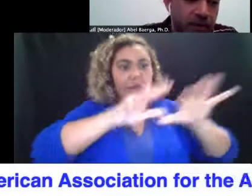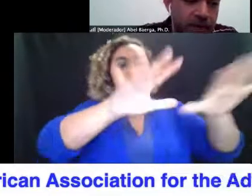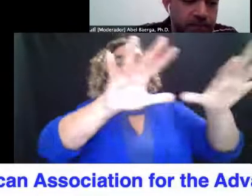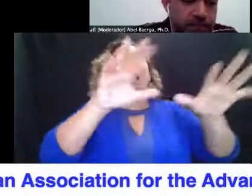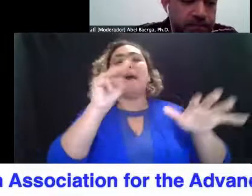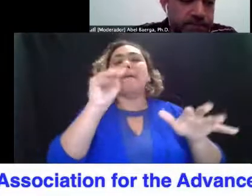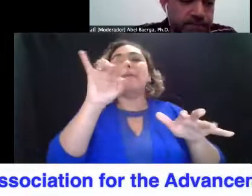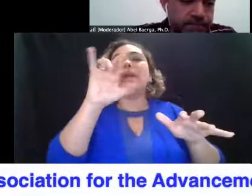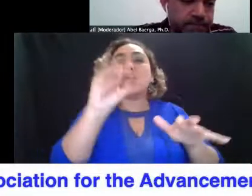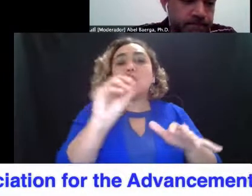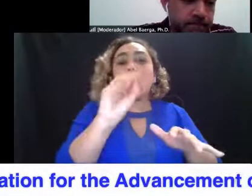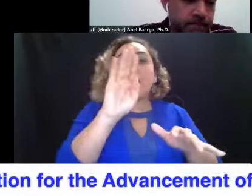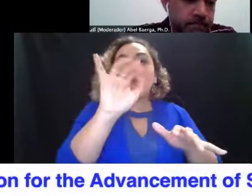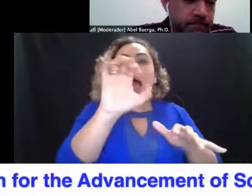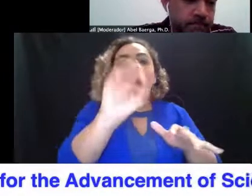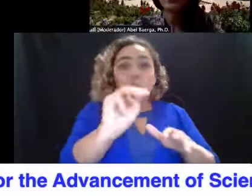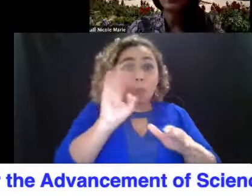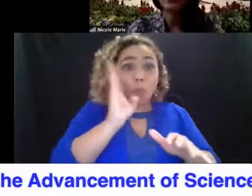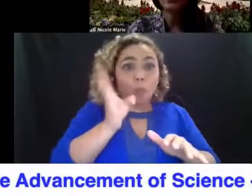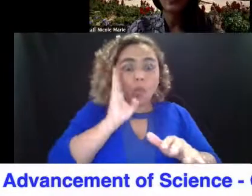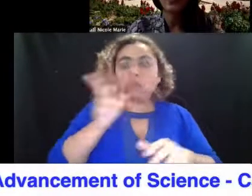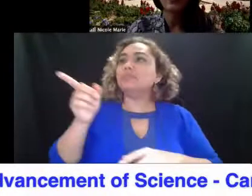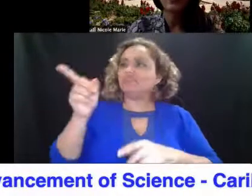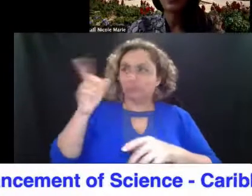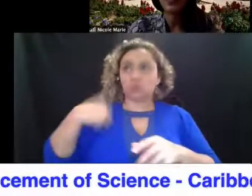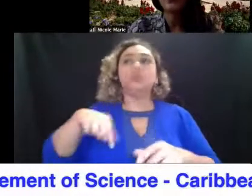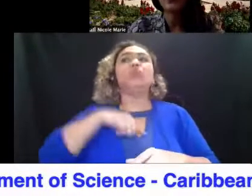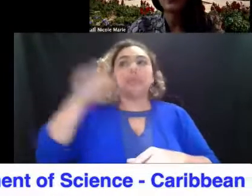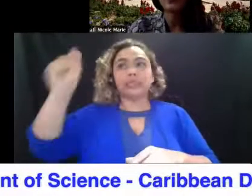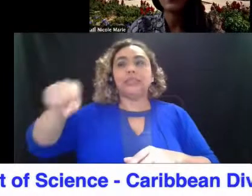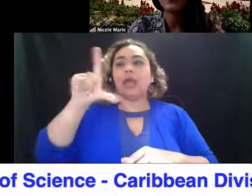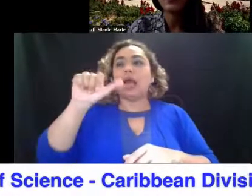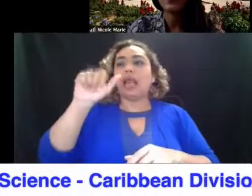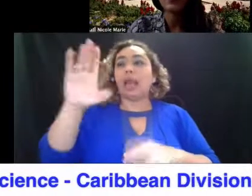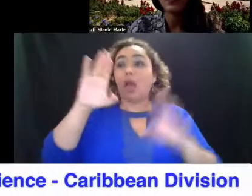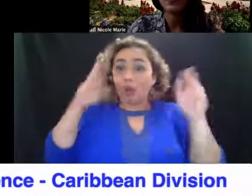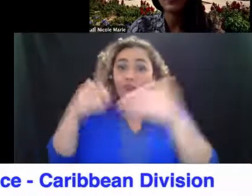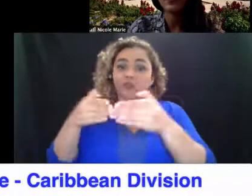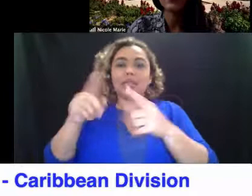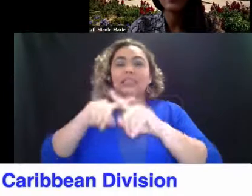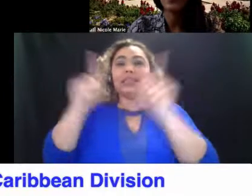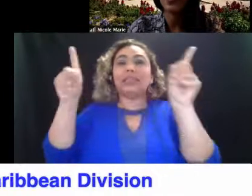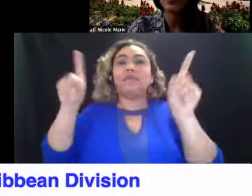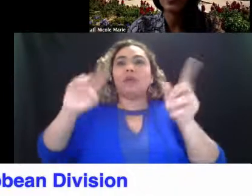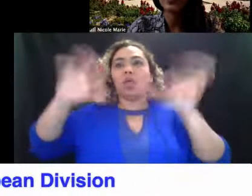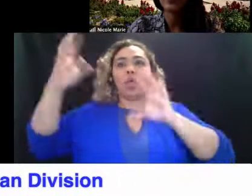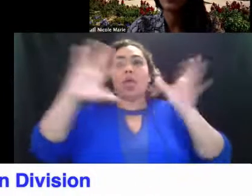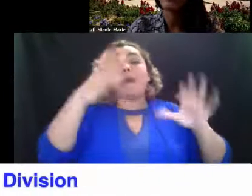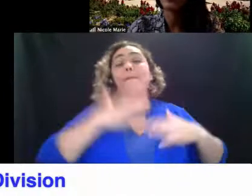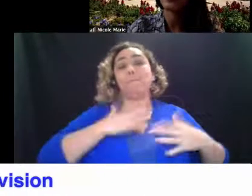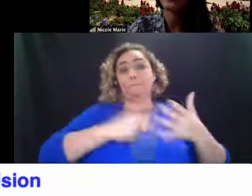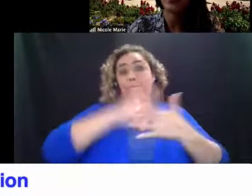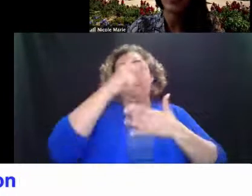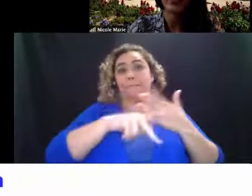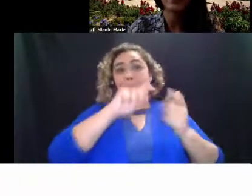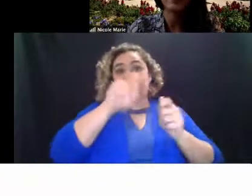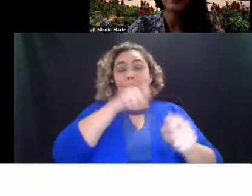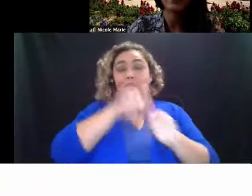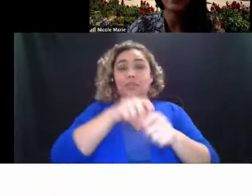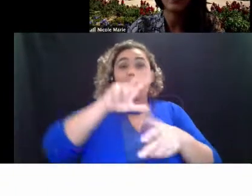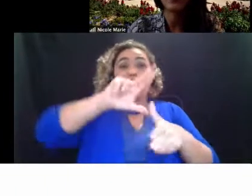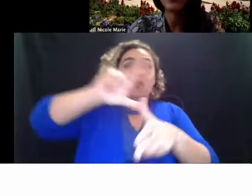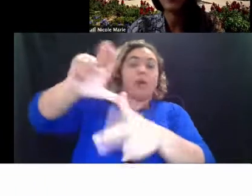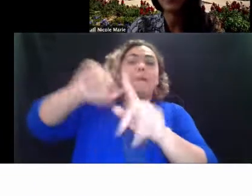microbiome? We actually do. Our lab focuses on differences, disturbances. My project specifically for hurricanes,